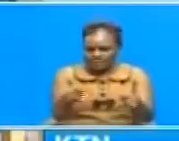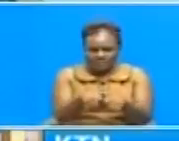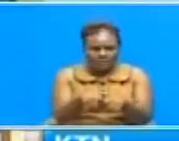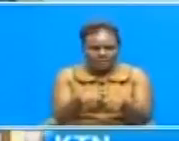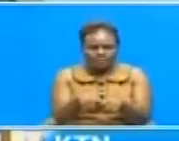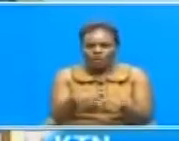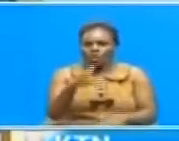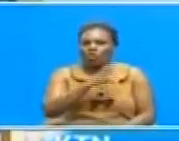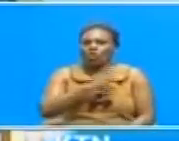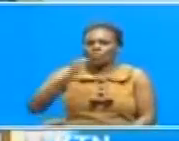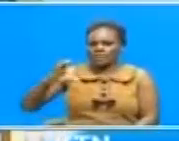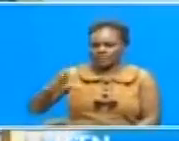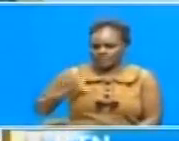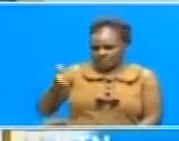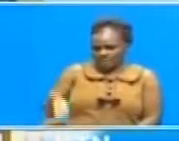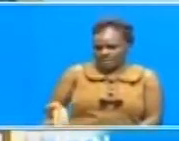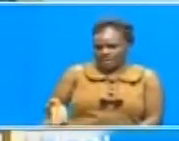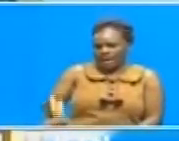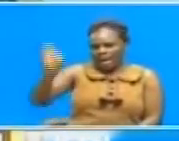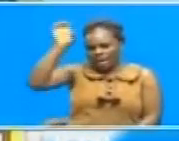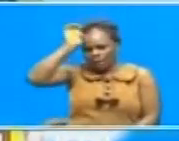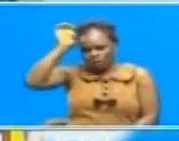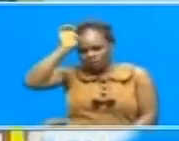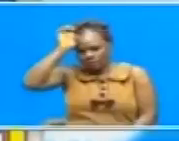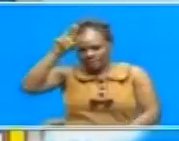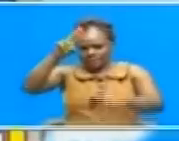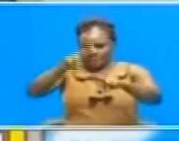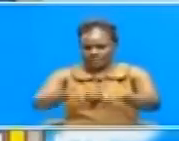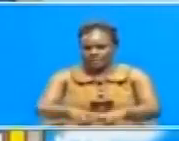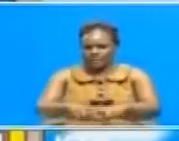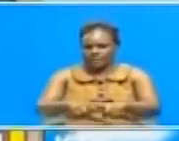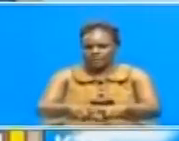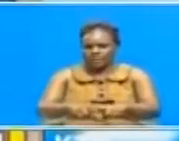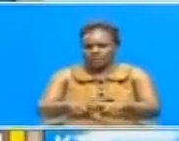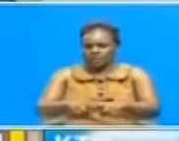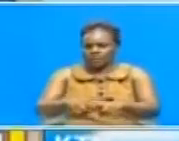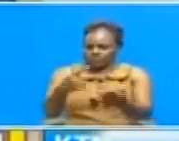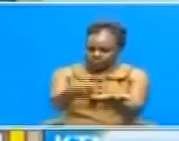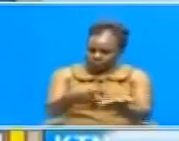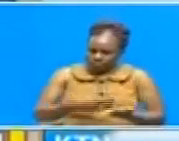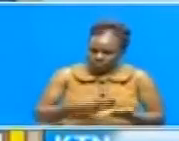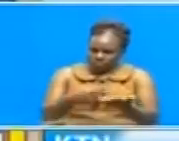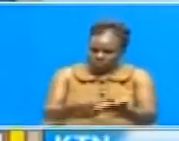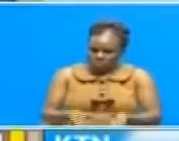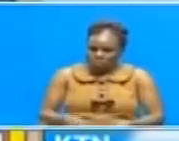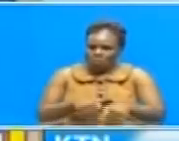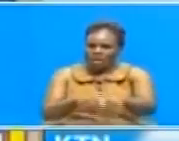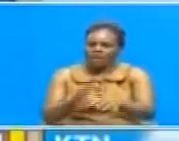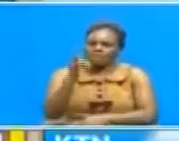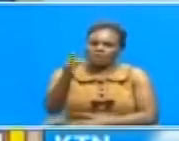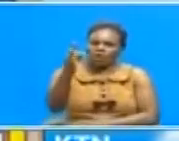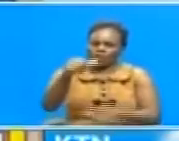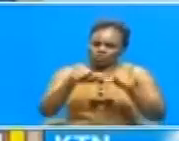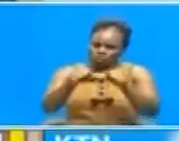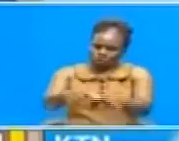interagency committee here in Wasingishu County today sat on just to deliberate on the way forward to, you know, continue